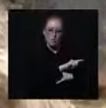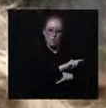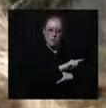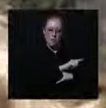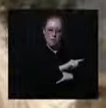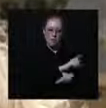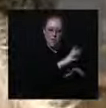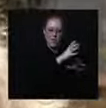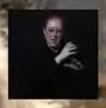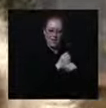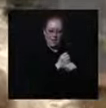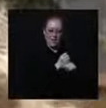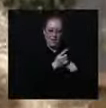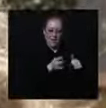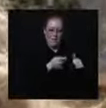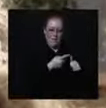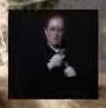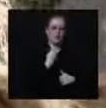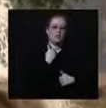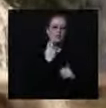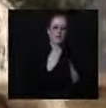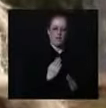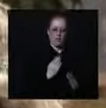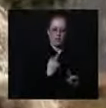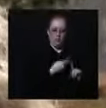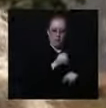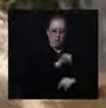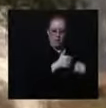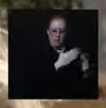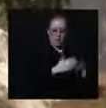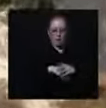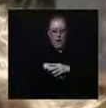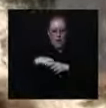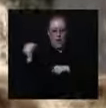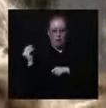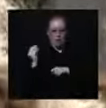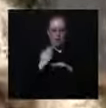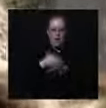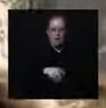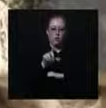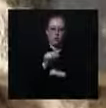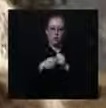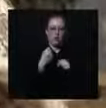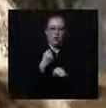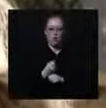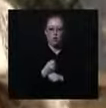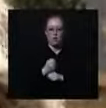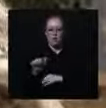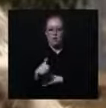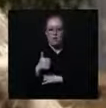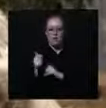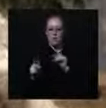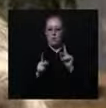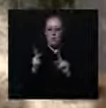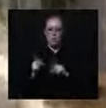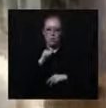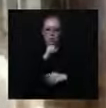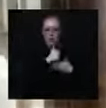were able to get the first victim of Kaufman House out after 20 years of no one getting us